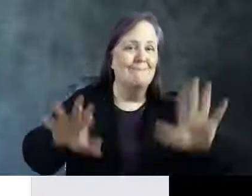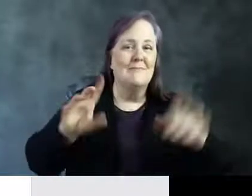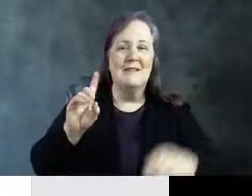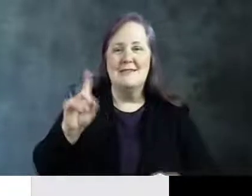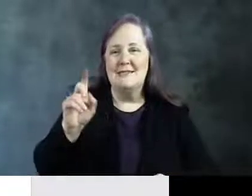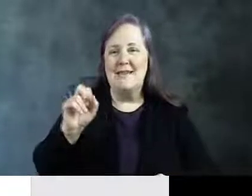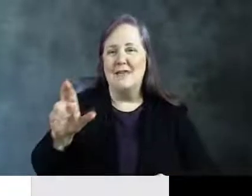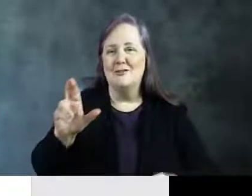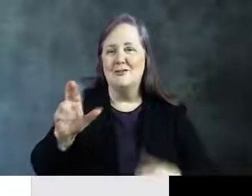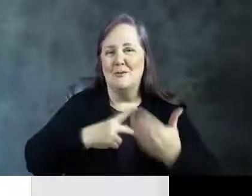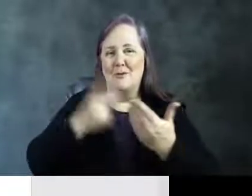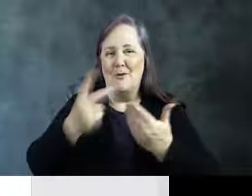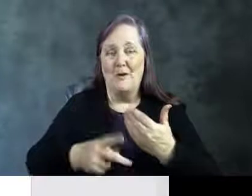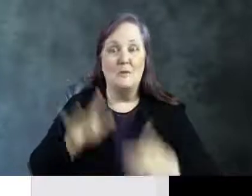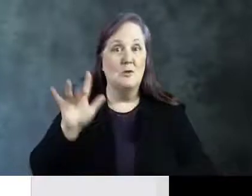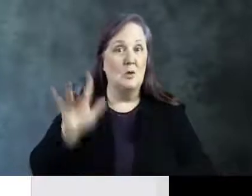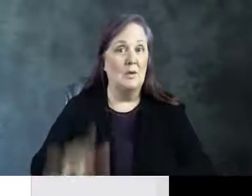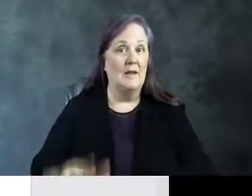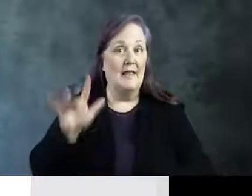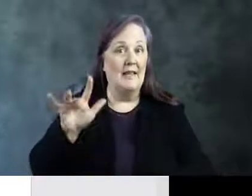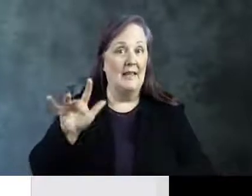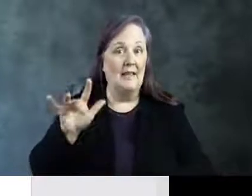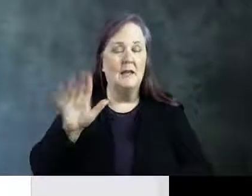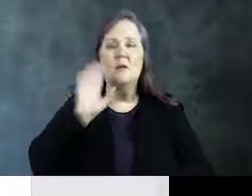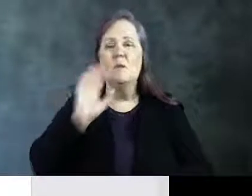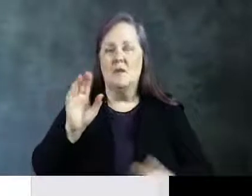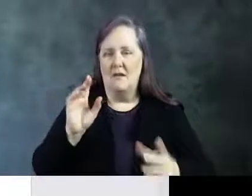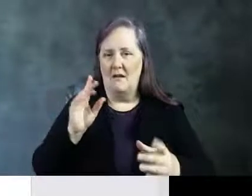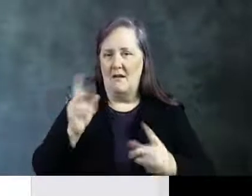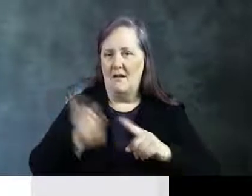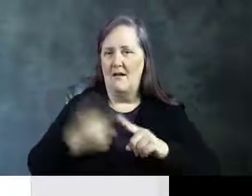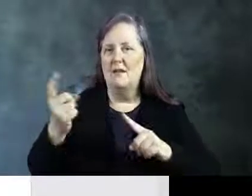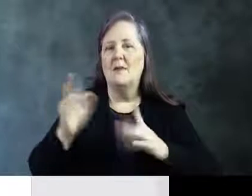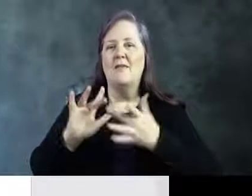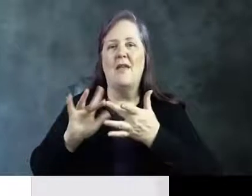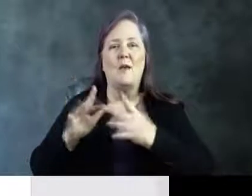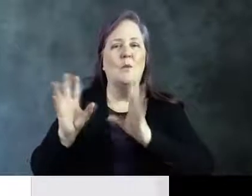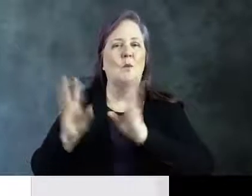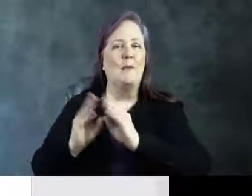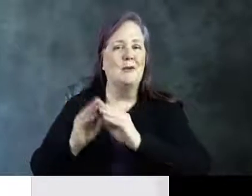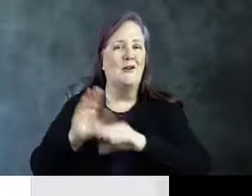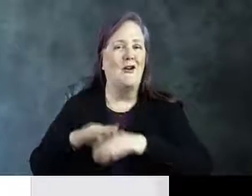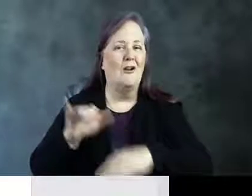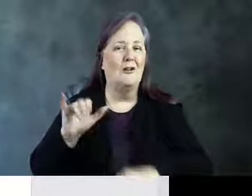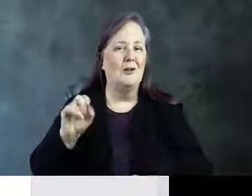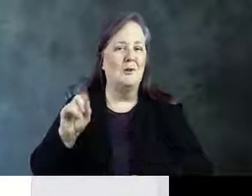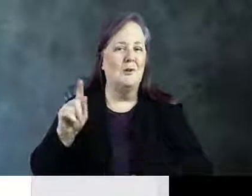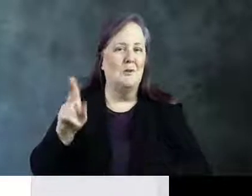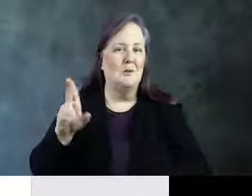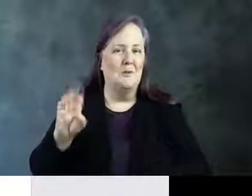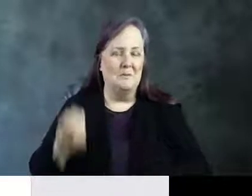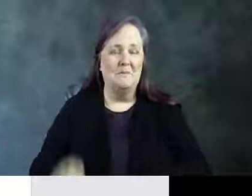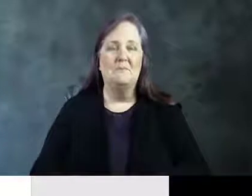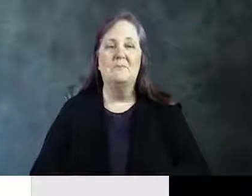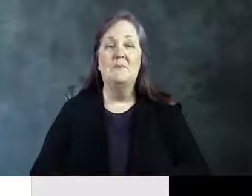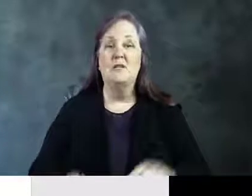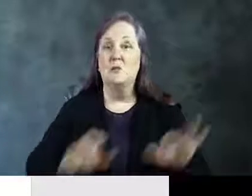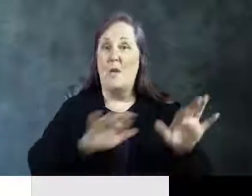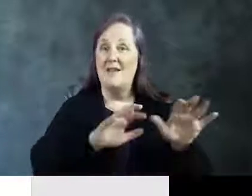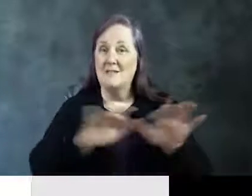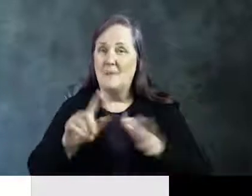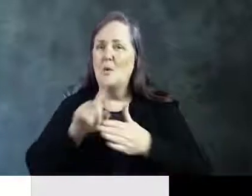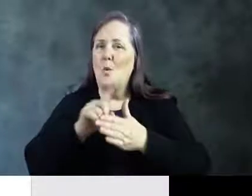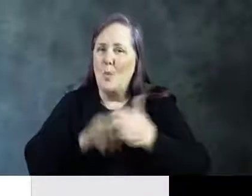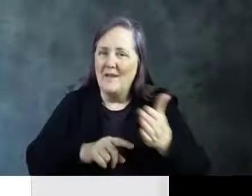click this link, it's going to take you to that webinar archive on YouTube. And so I typed out YouTube video of DADAR